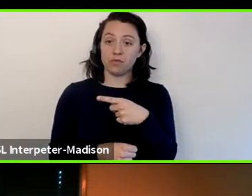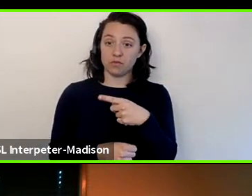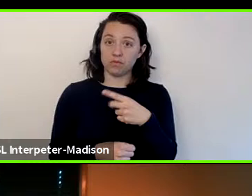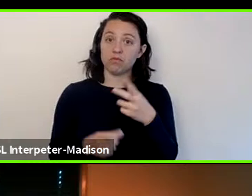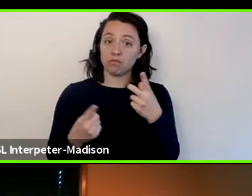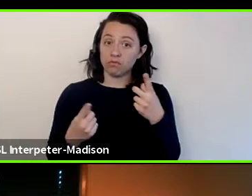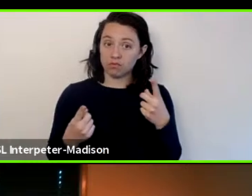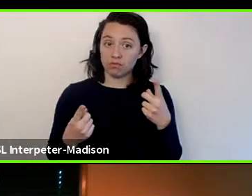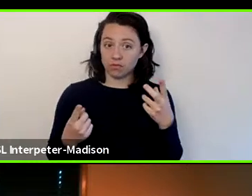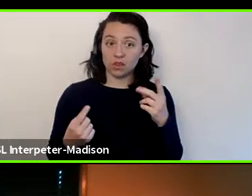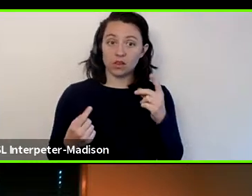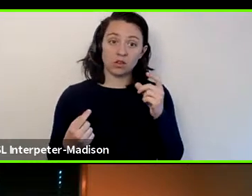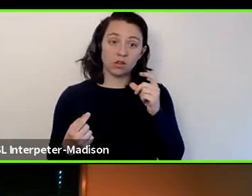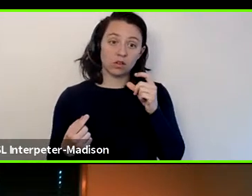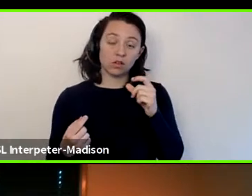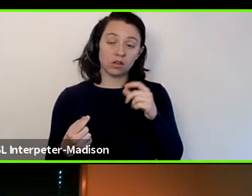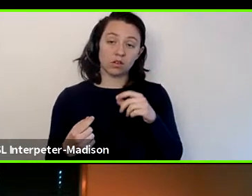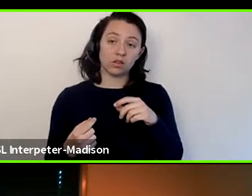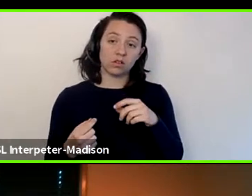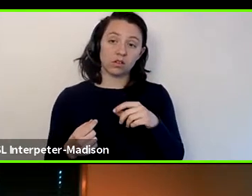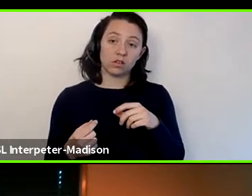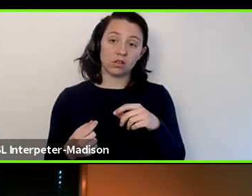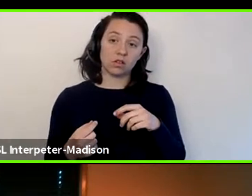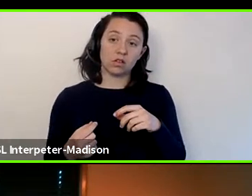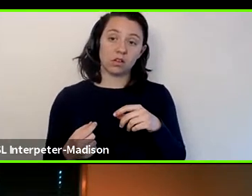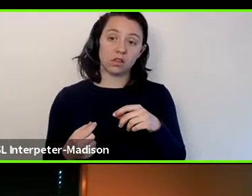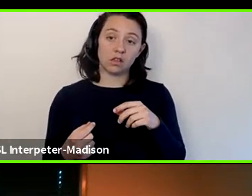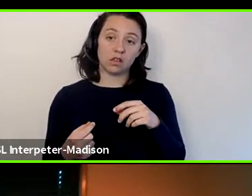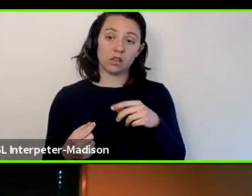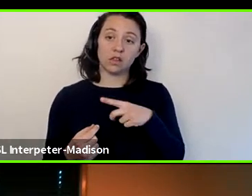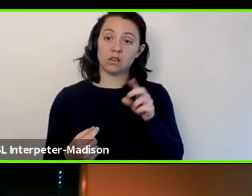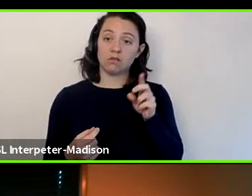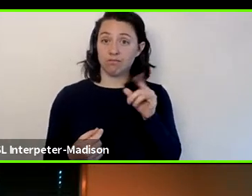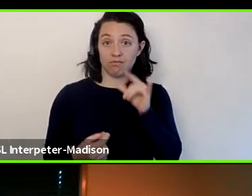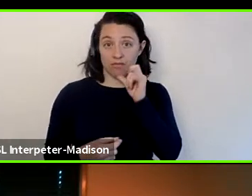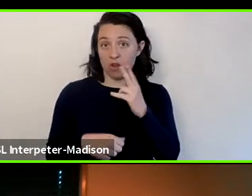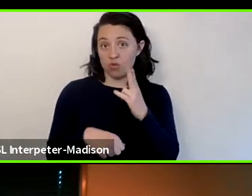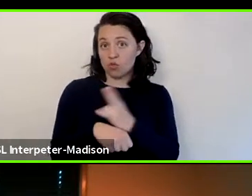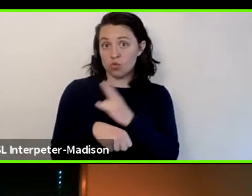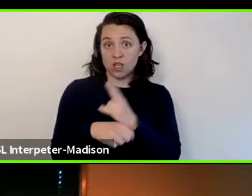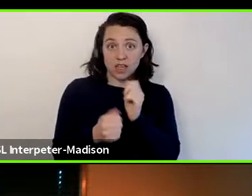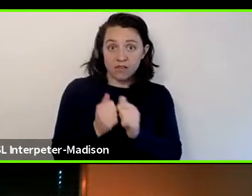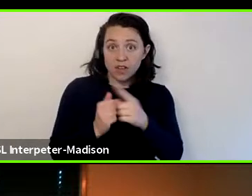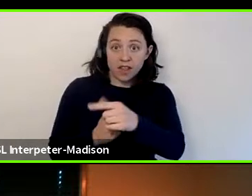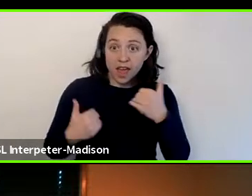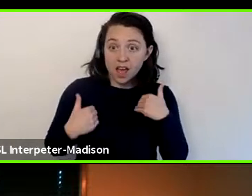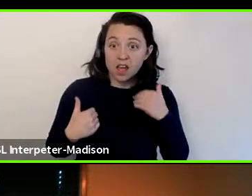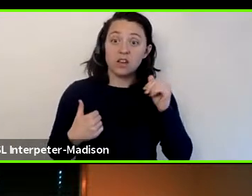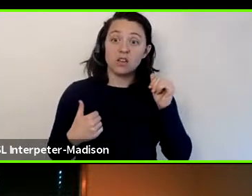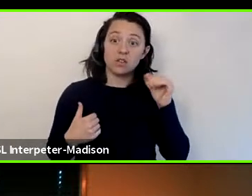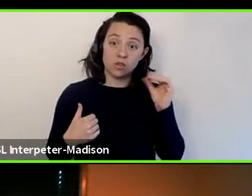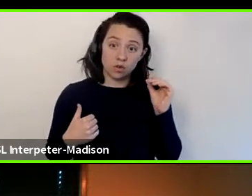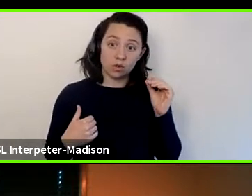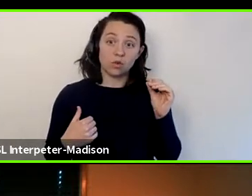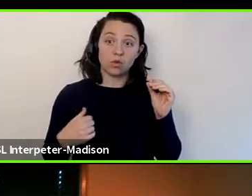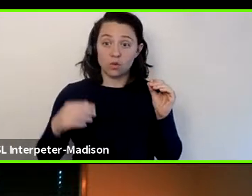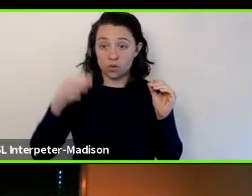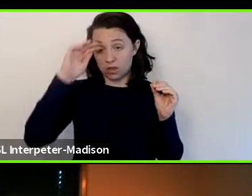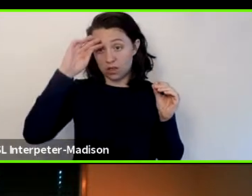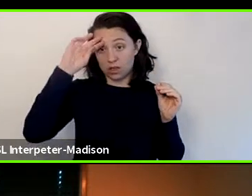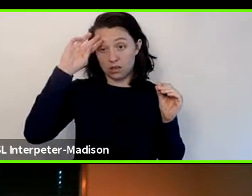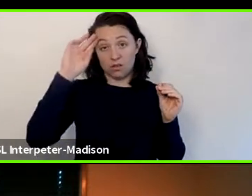everyone. I mean, not utilizing all that they had. And so I kept telling them, go over there, get on the waiting